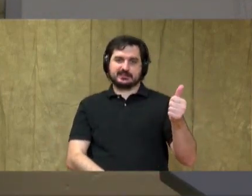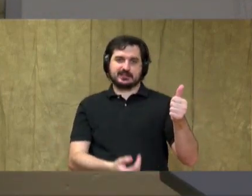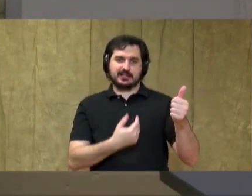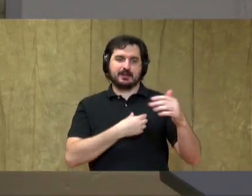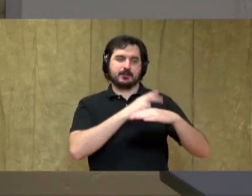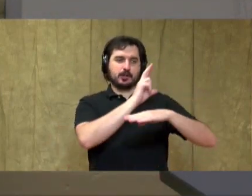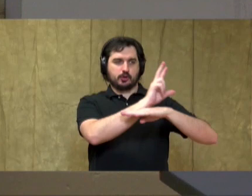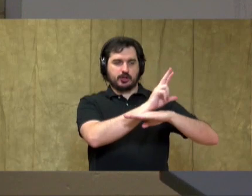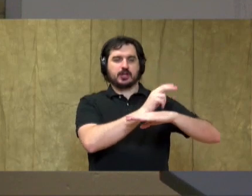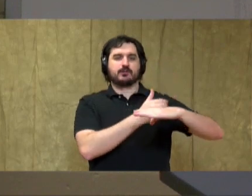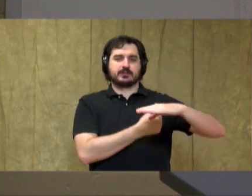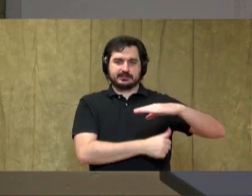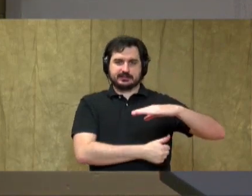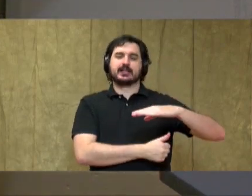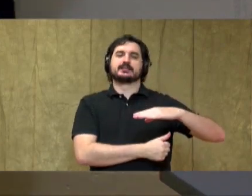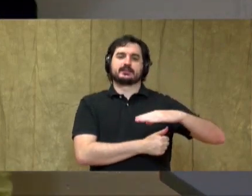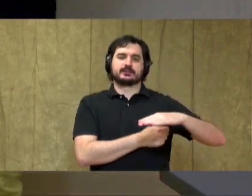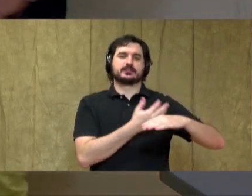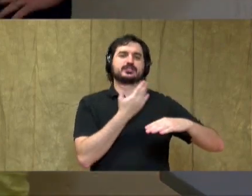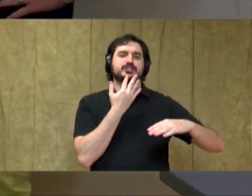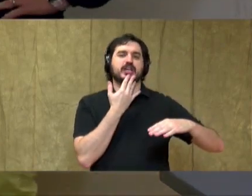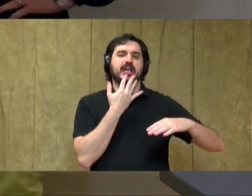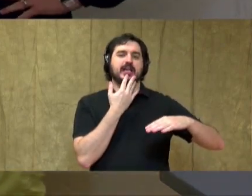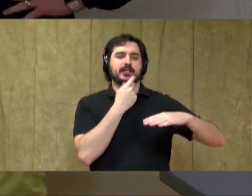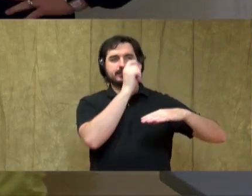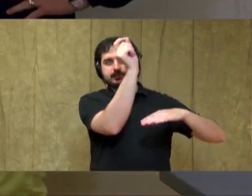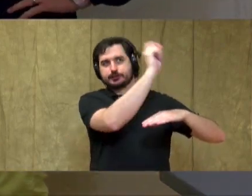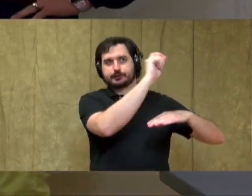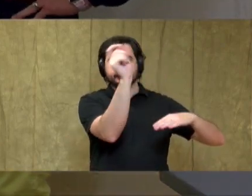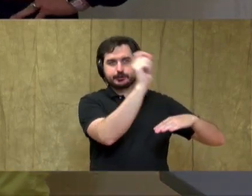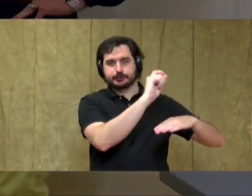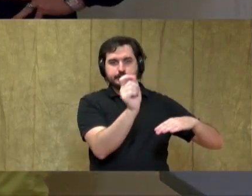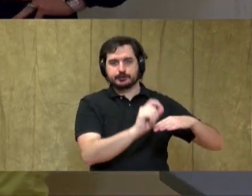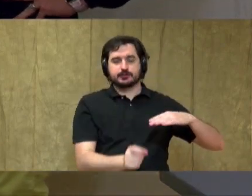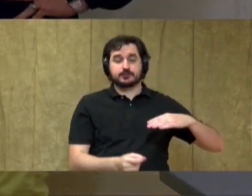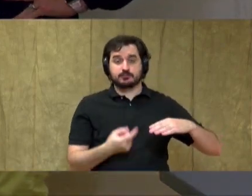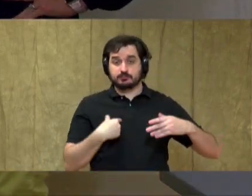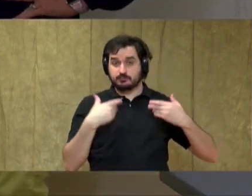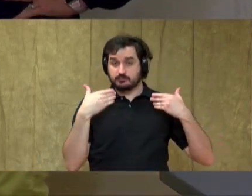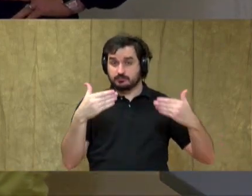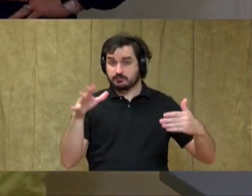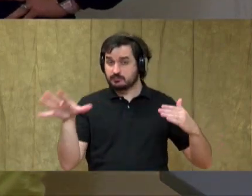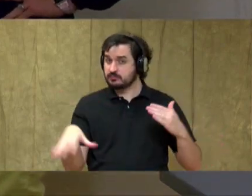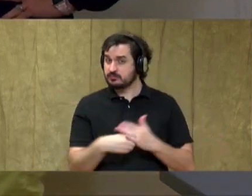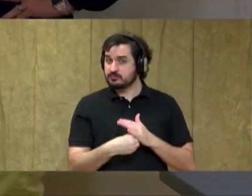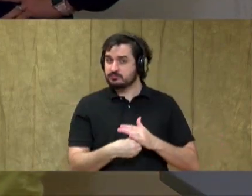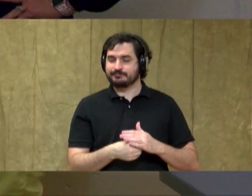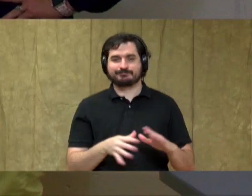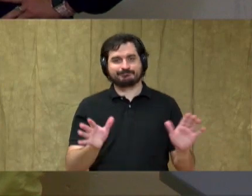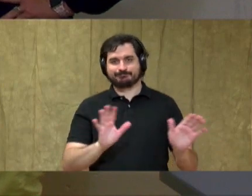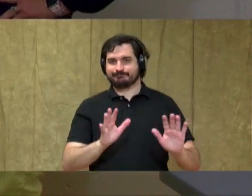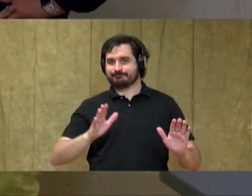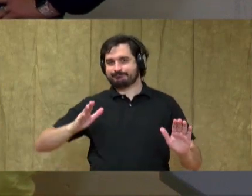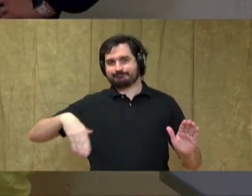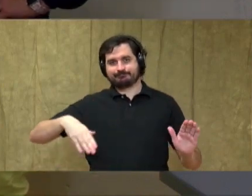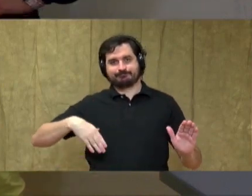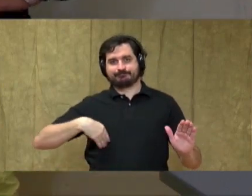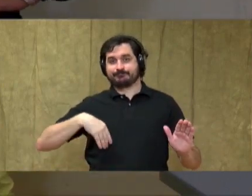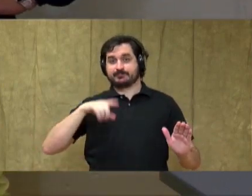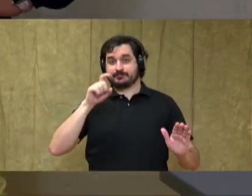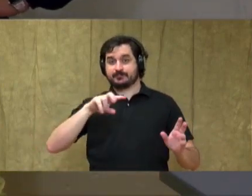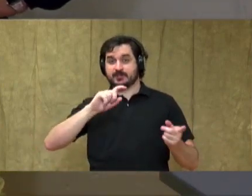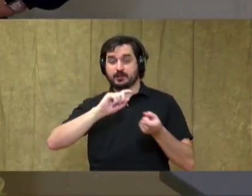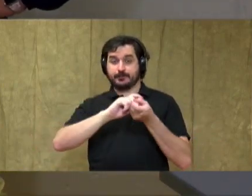3/10 shaded. All right, can I go ahead and add? What do I need to do? I need